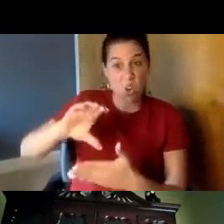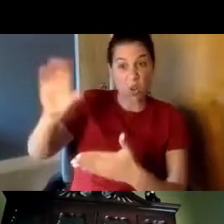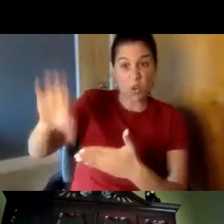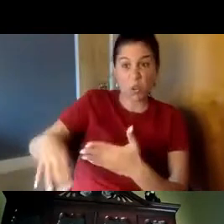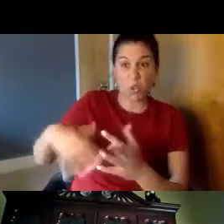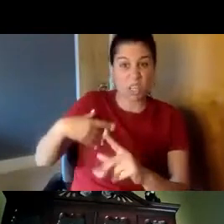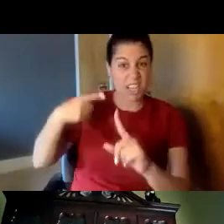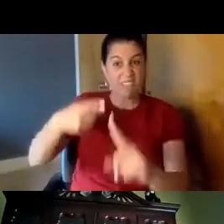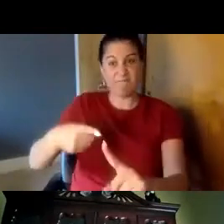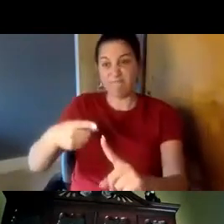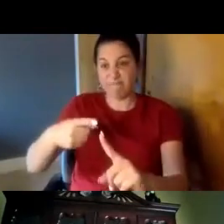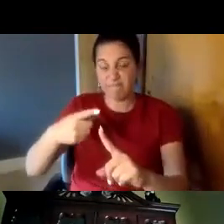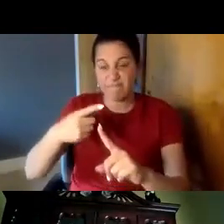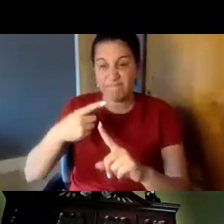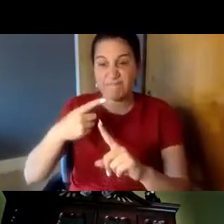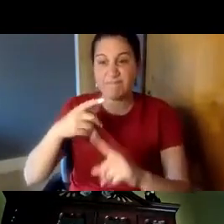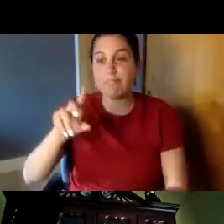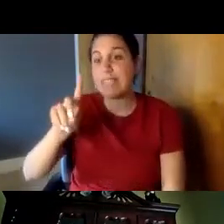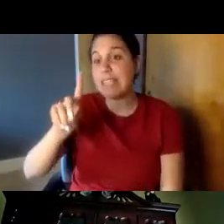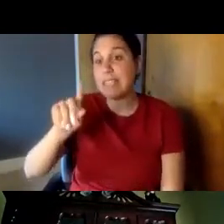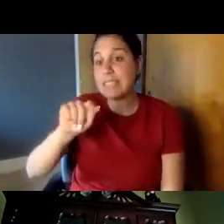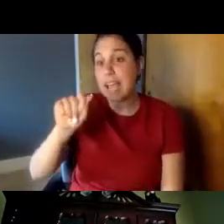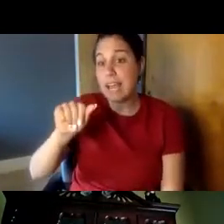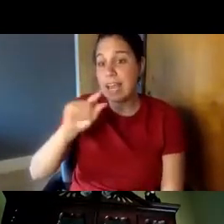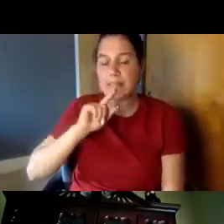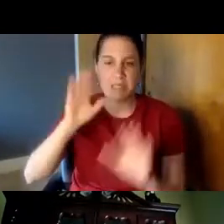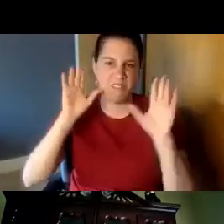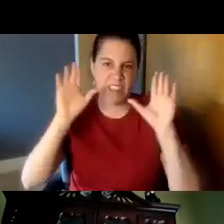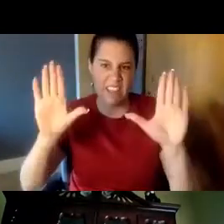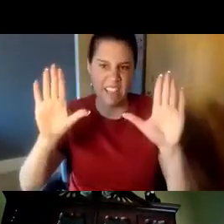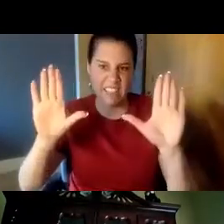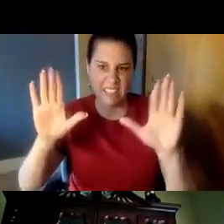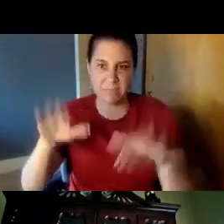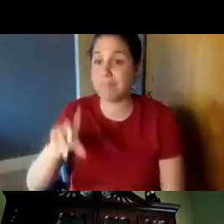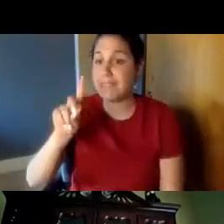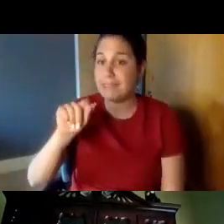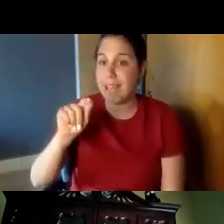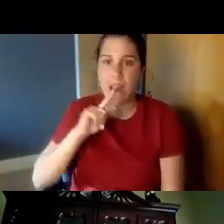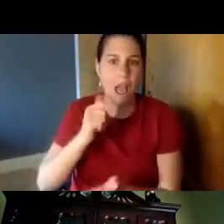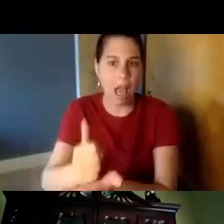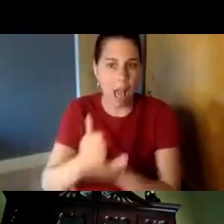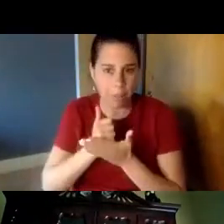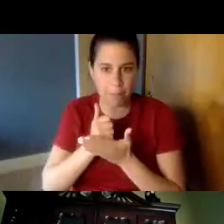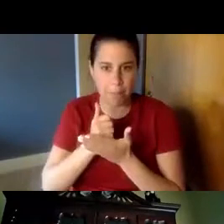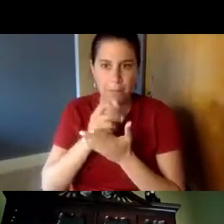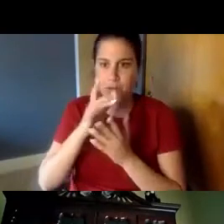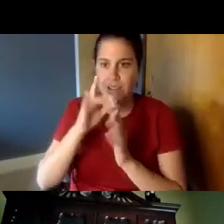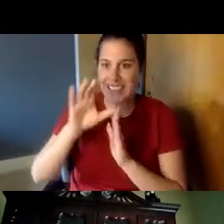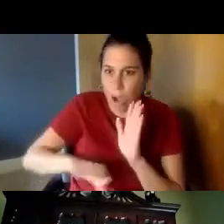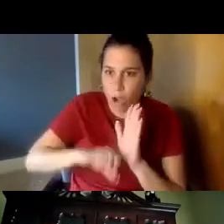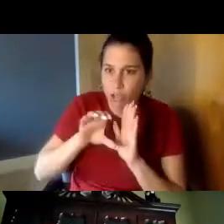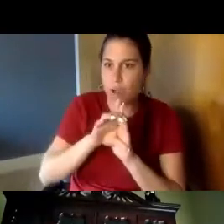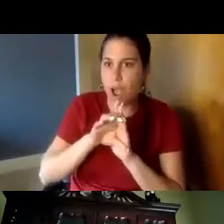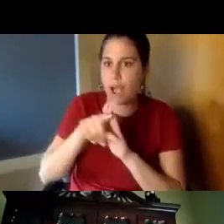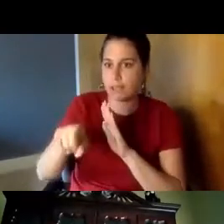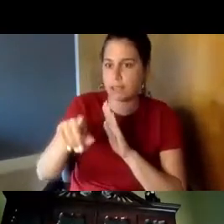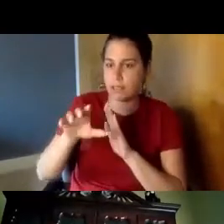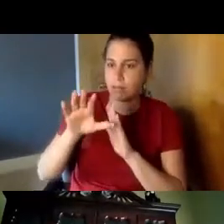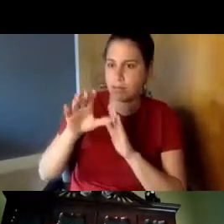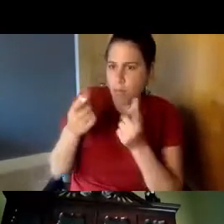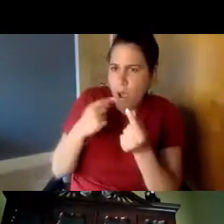with are data are fantastic. Data can help us to characterize the cancer burden. Data can help us